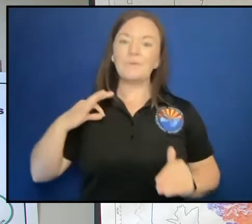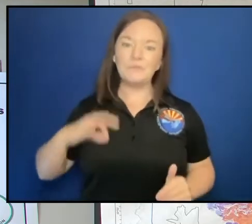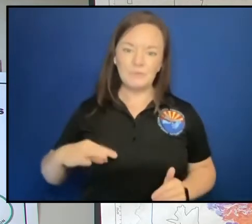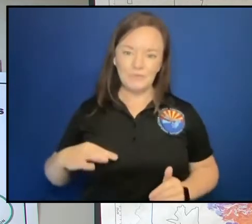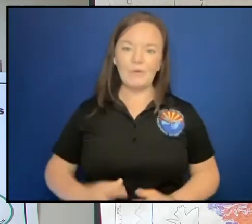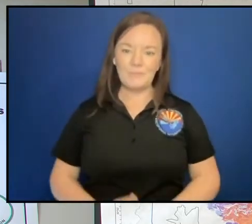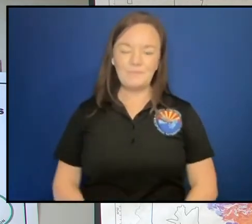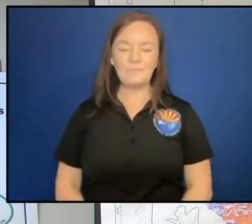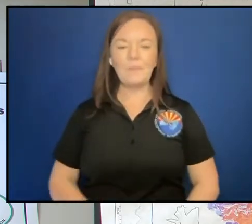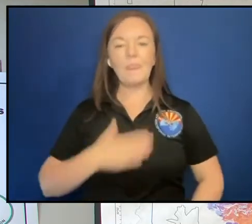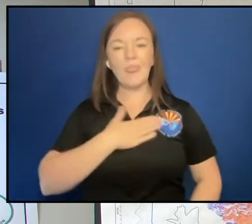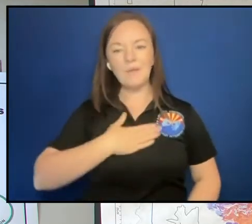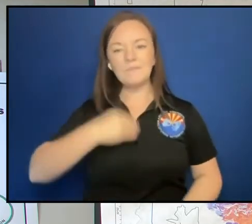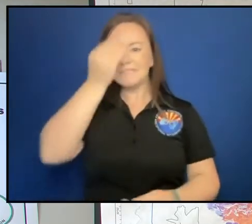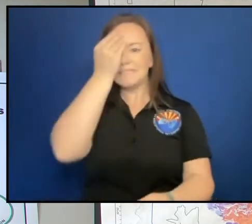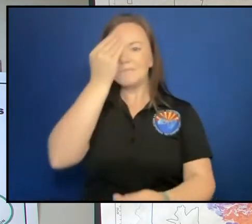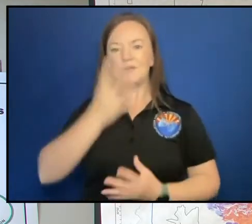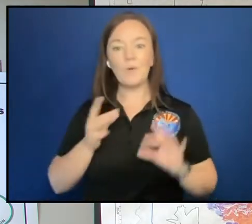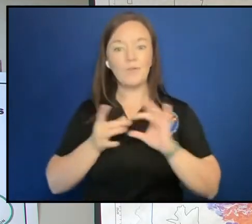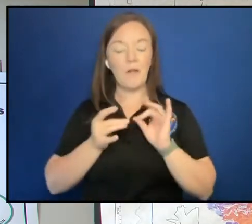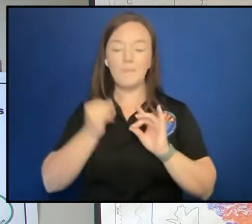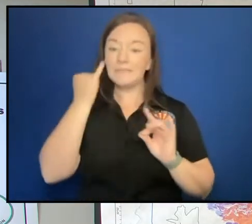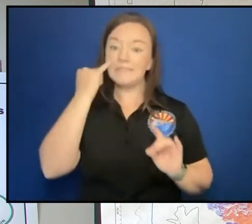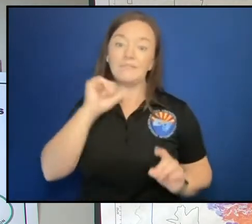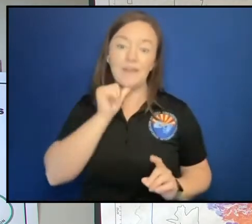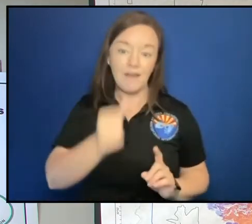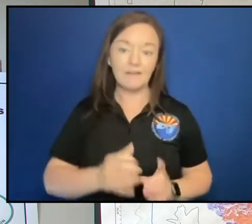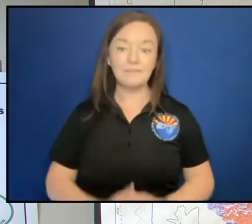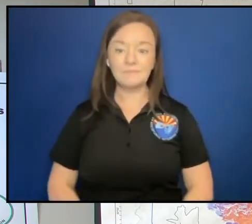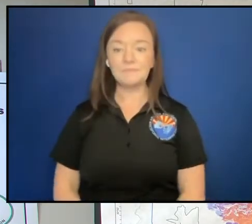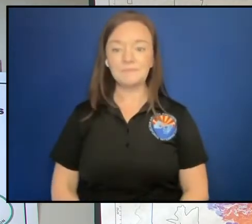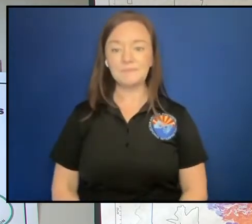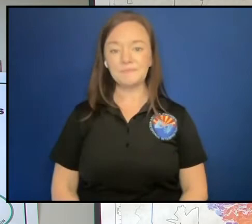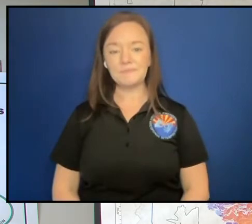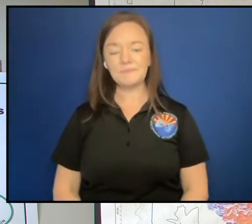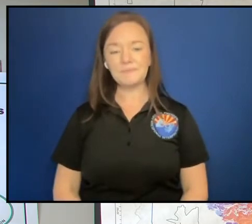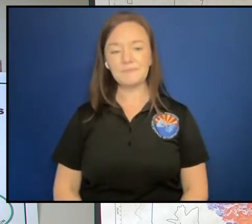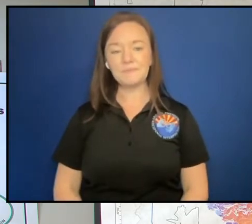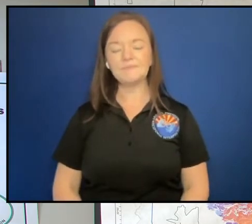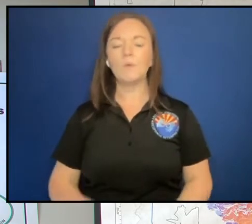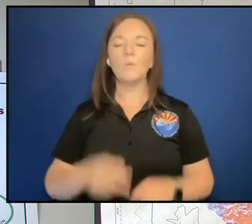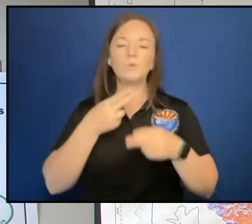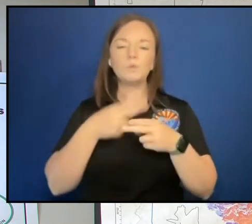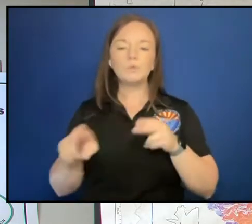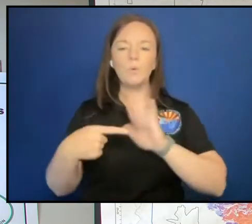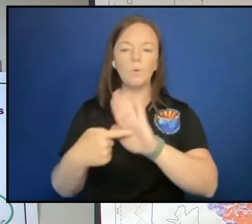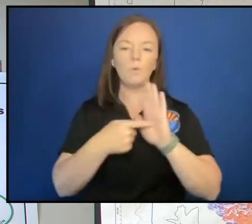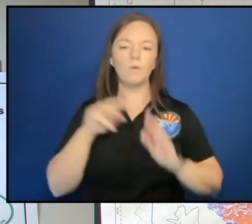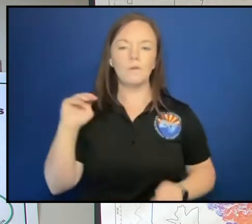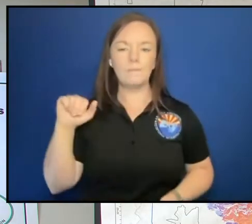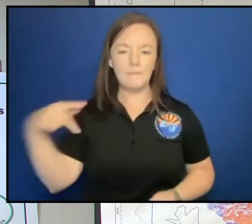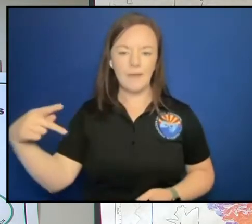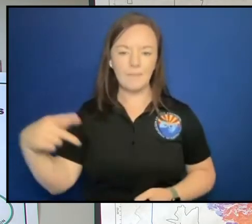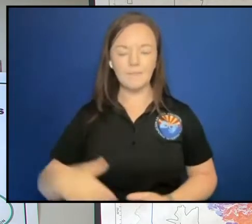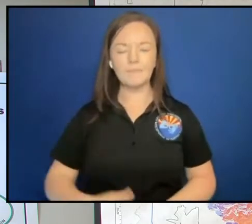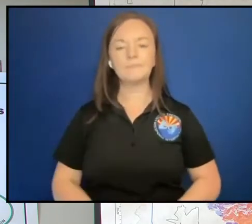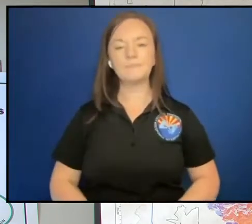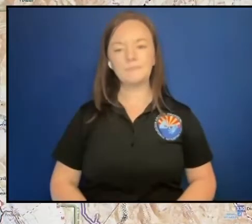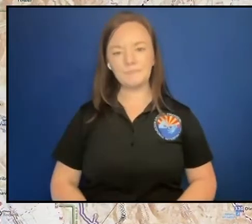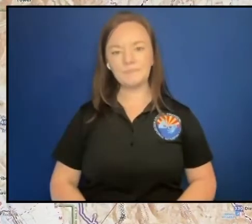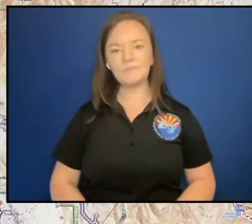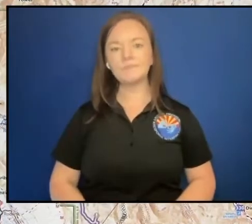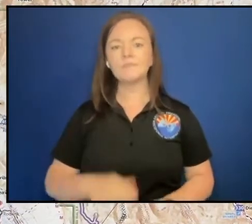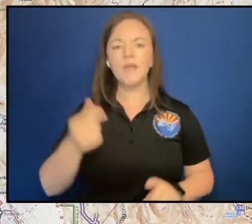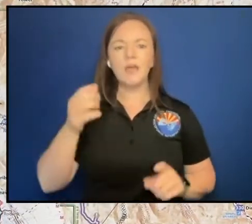Please let me know in the comments if it wasn't. And then we'll go to the map real quick. So lots of green up